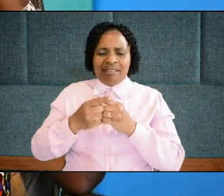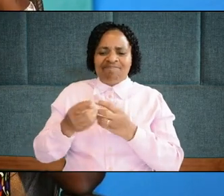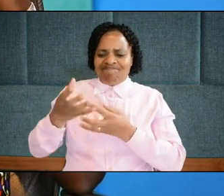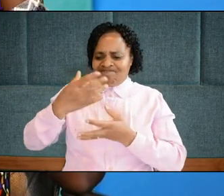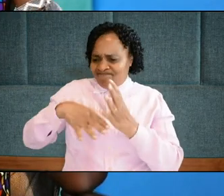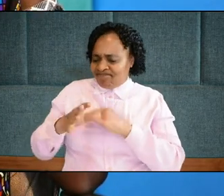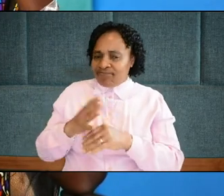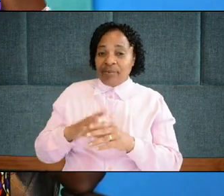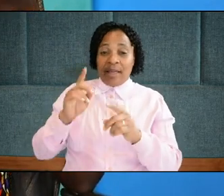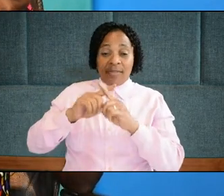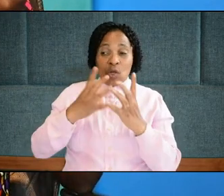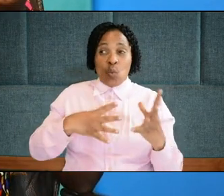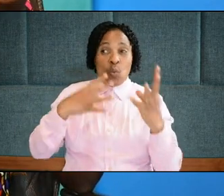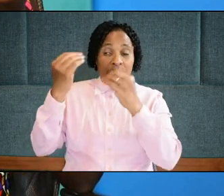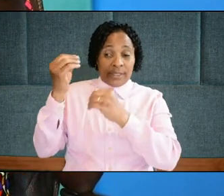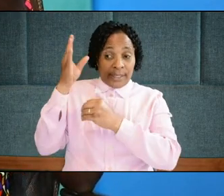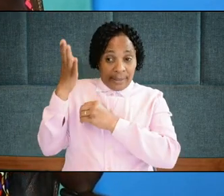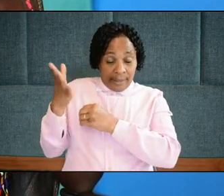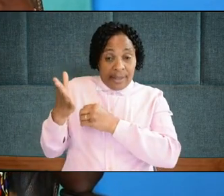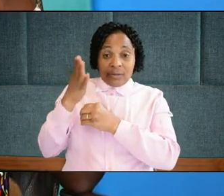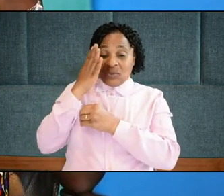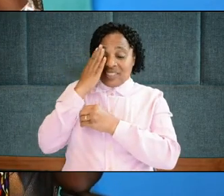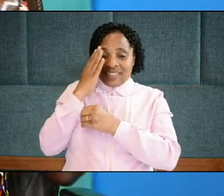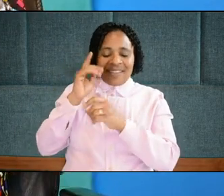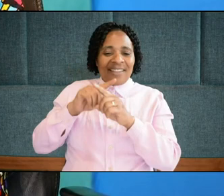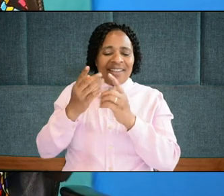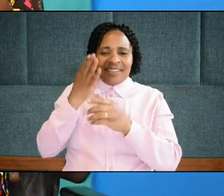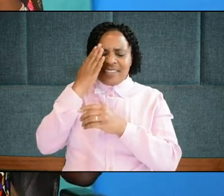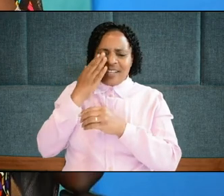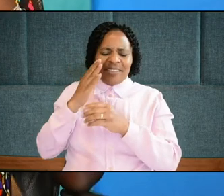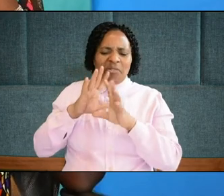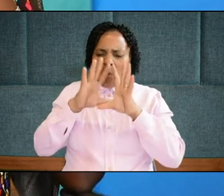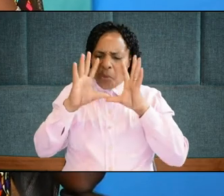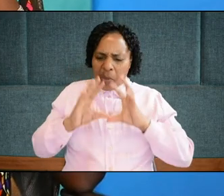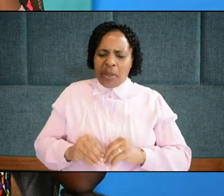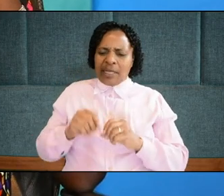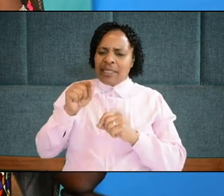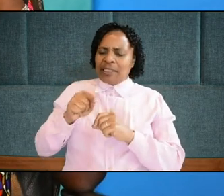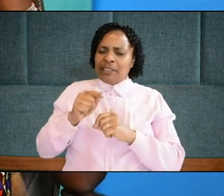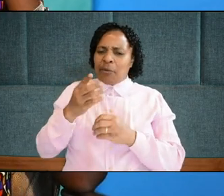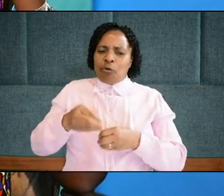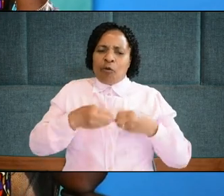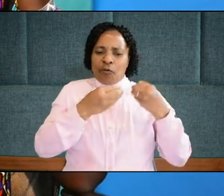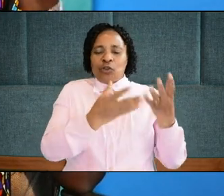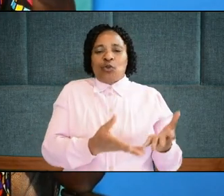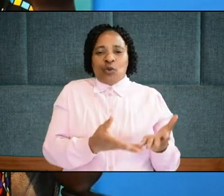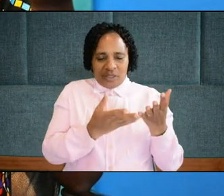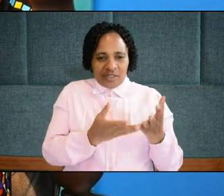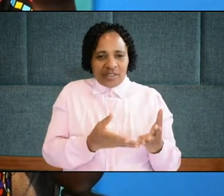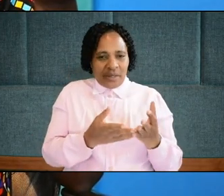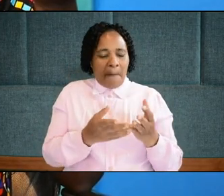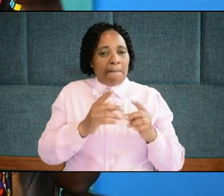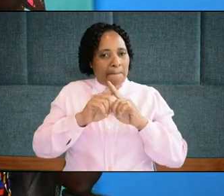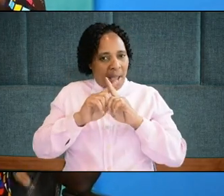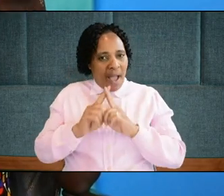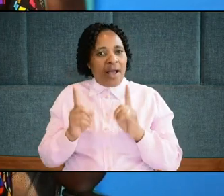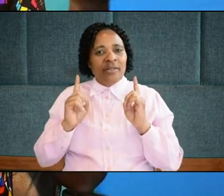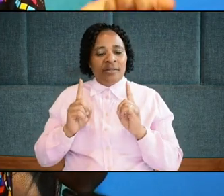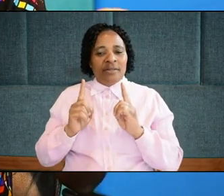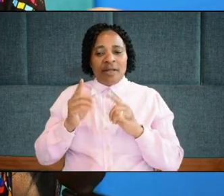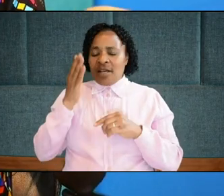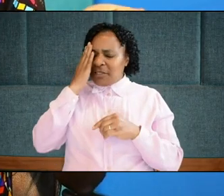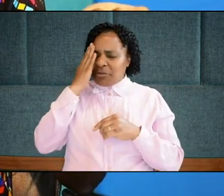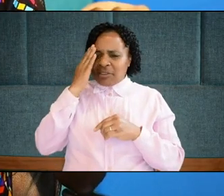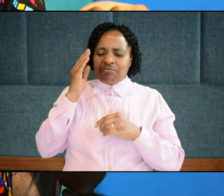mended. Thus, when they went to the Israelites sampled this man's provisions. However, the Israelites